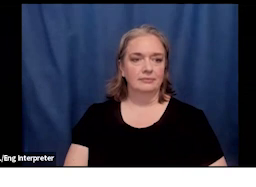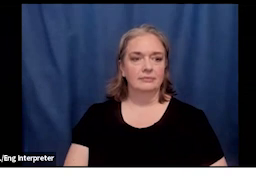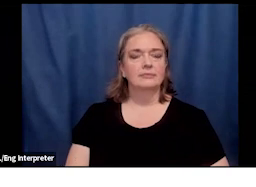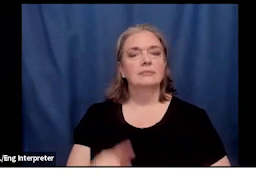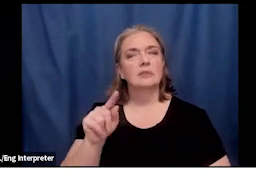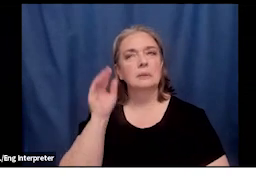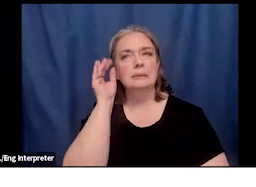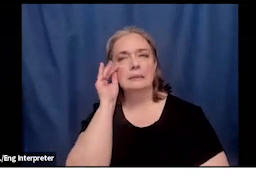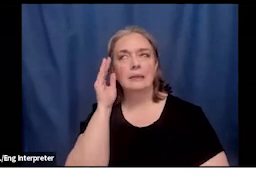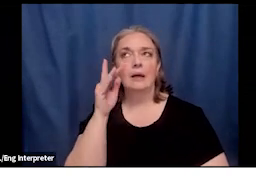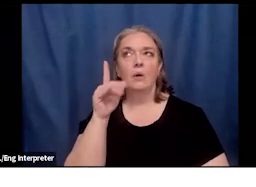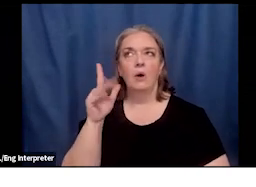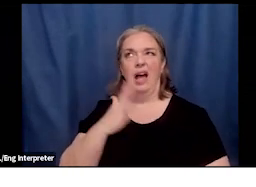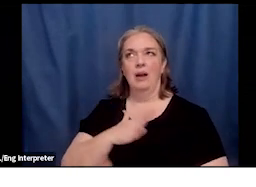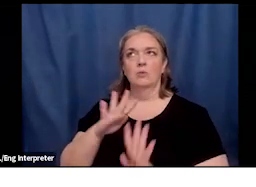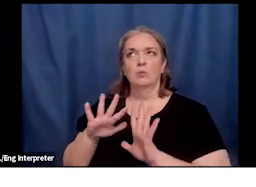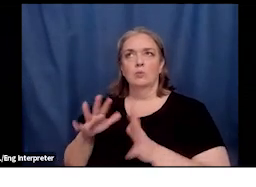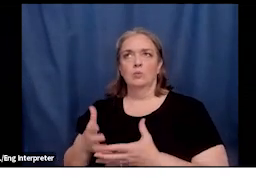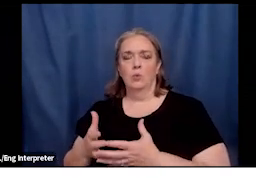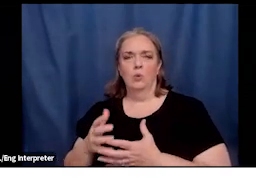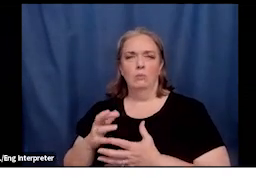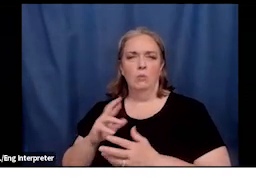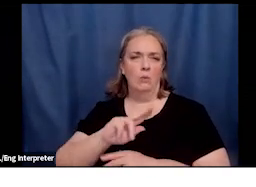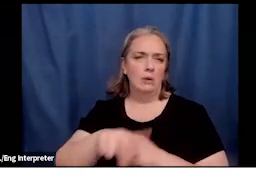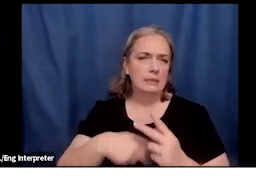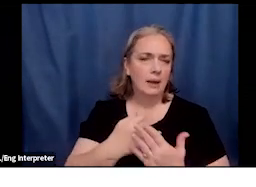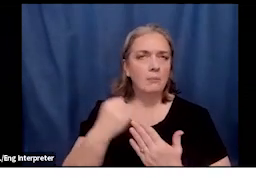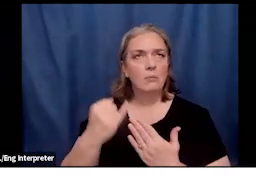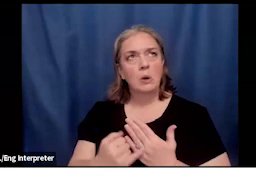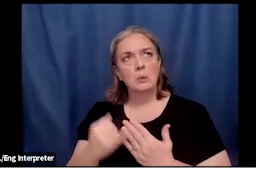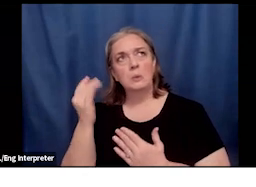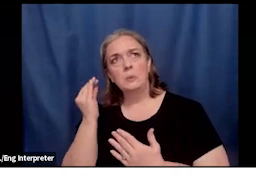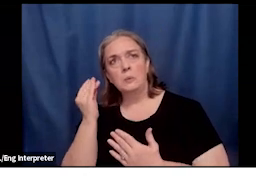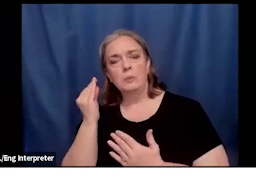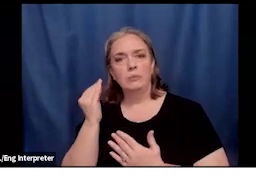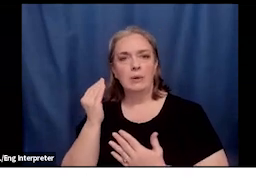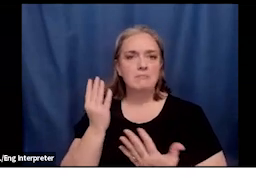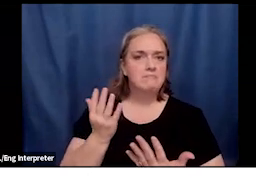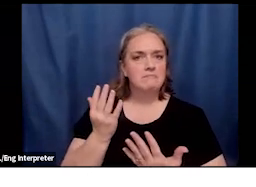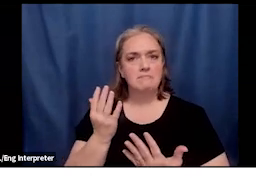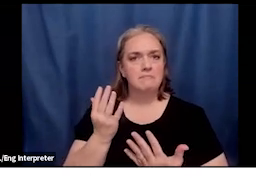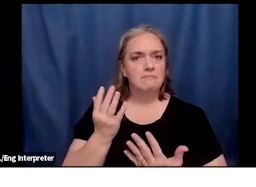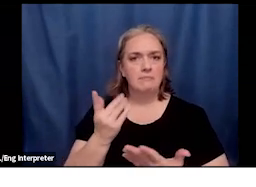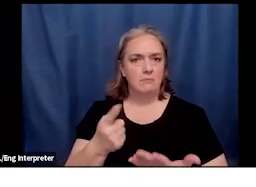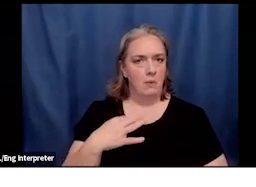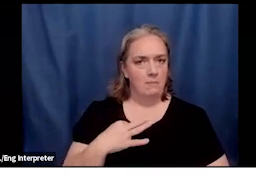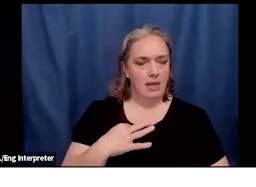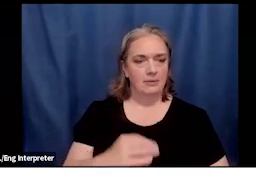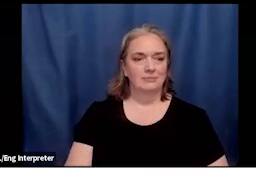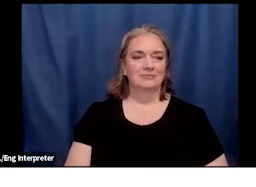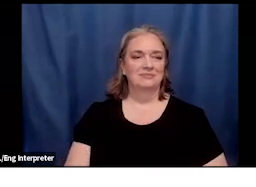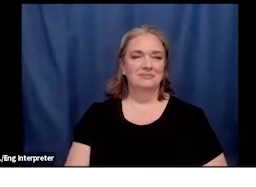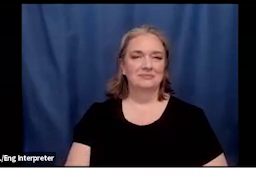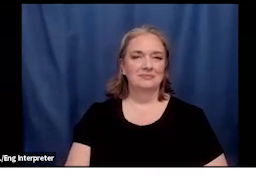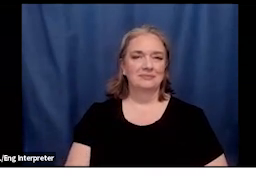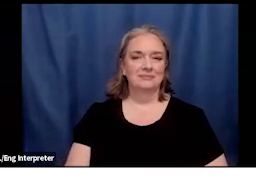your organization represents or the project type you might be interested in applying with, these are some things